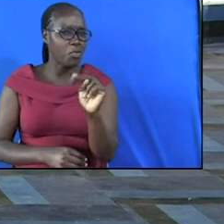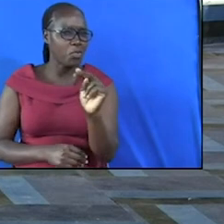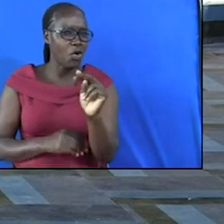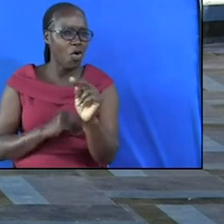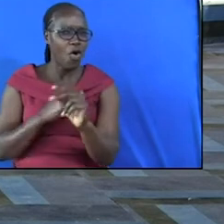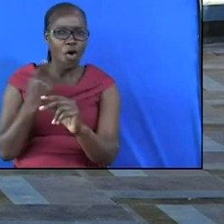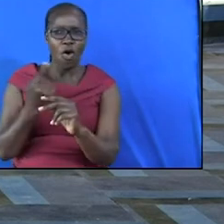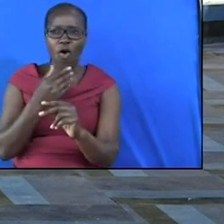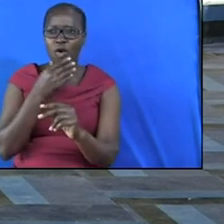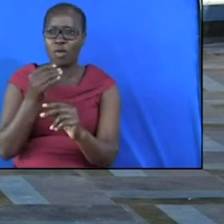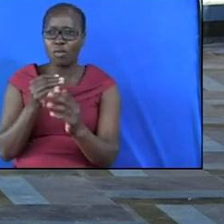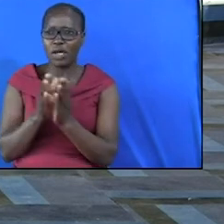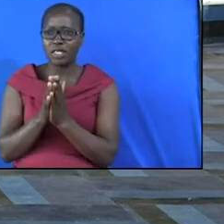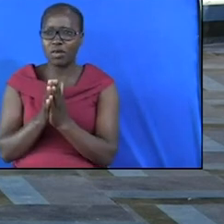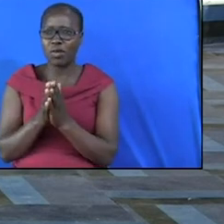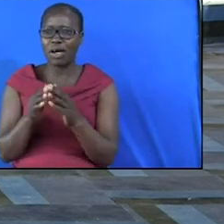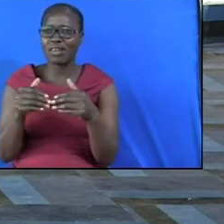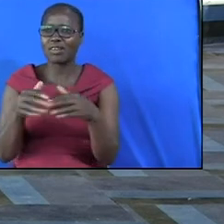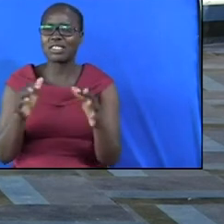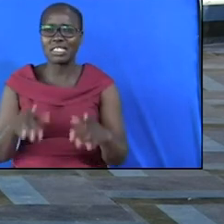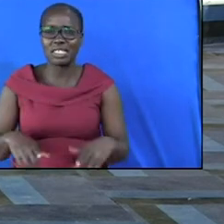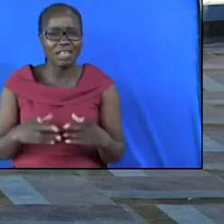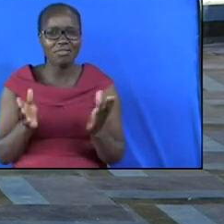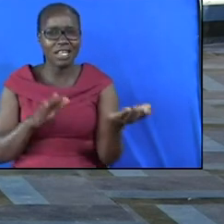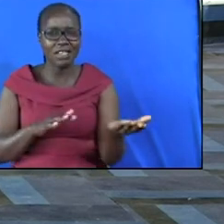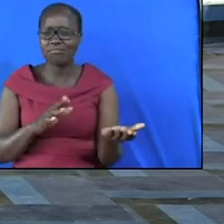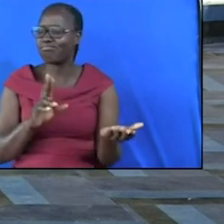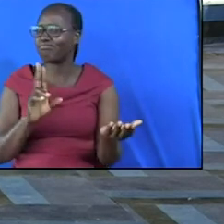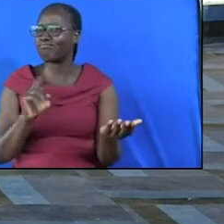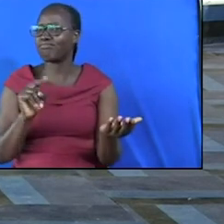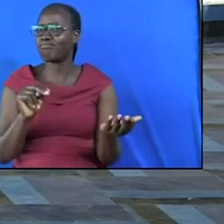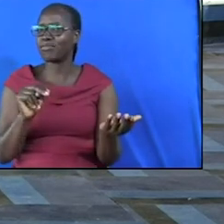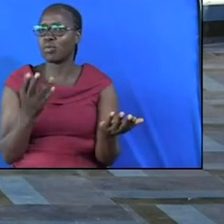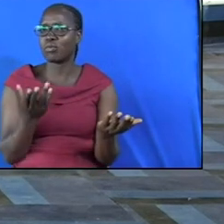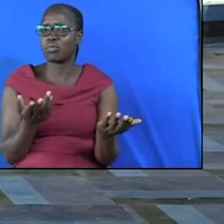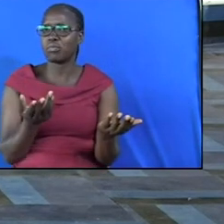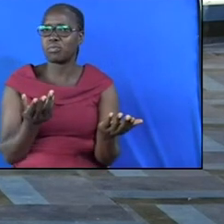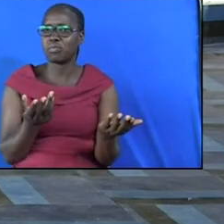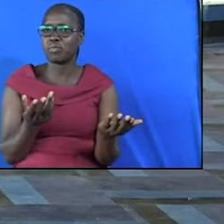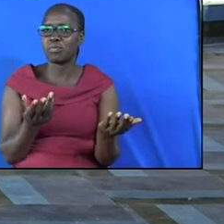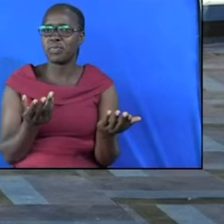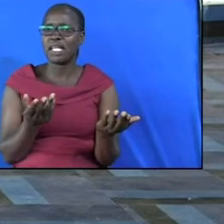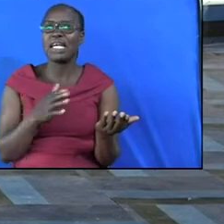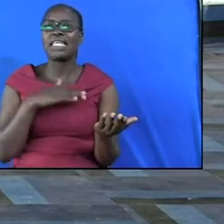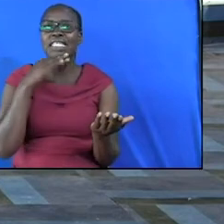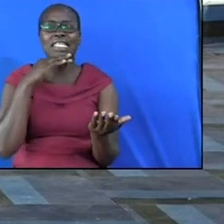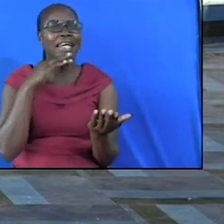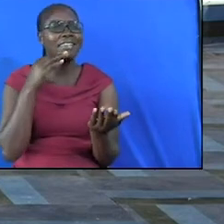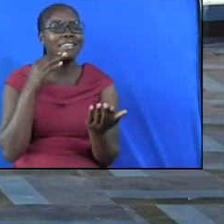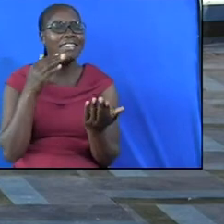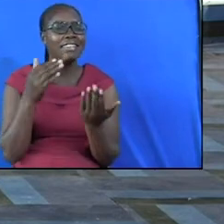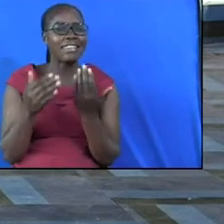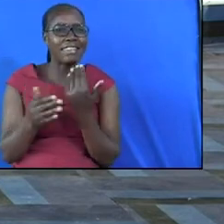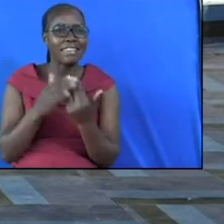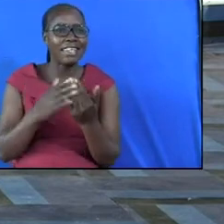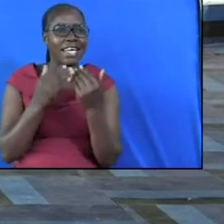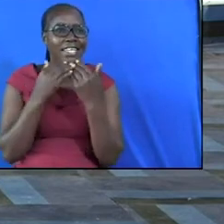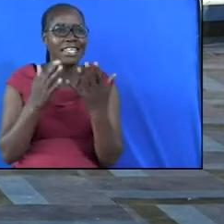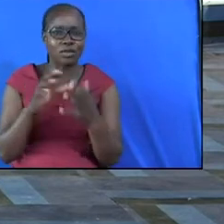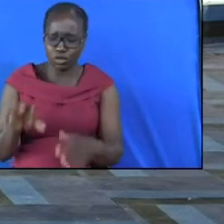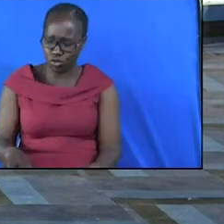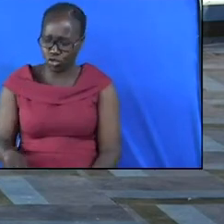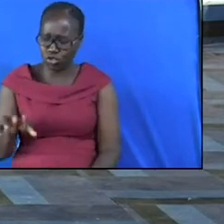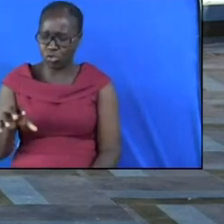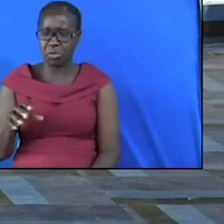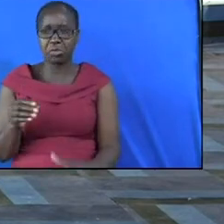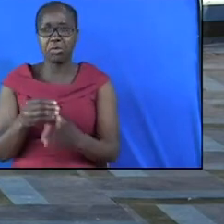you seen only men who are educated die? No, you are not talking to me. Death does not care whether you are short